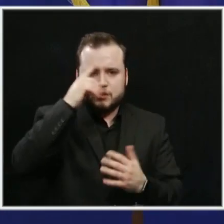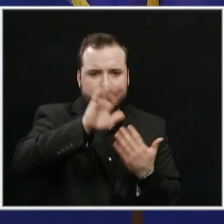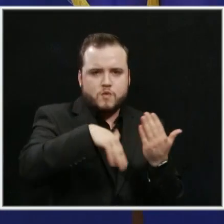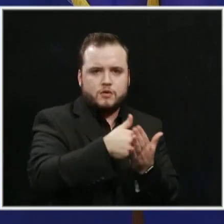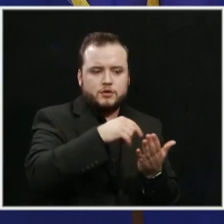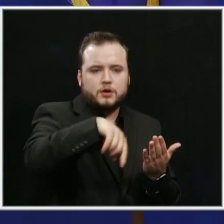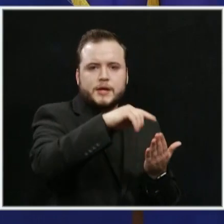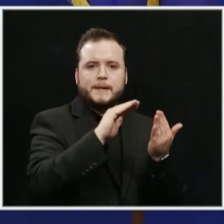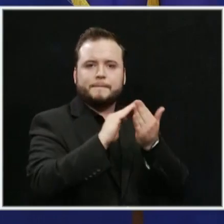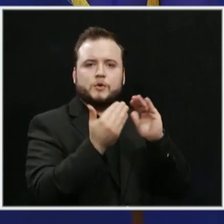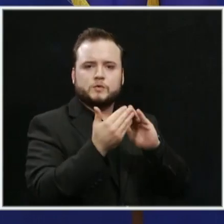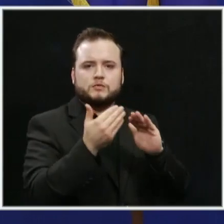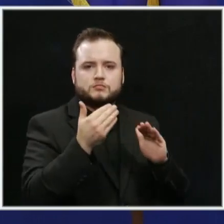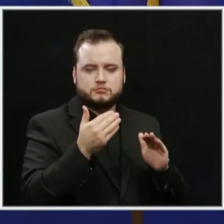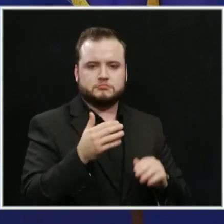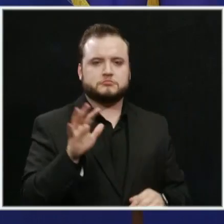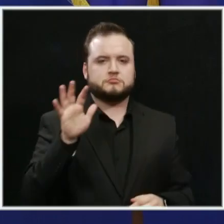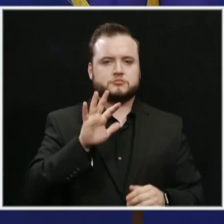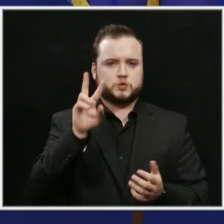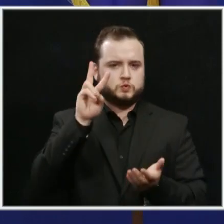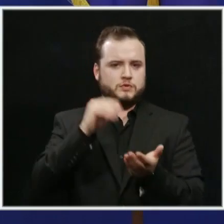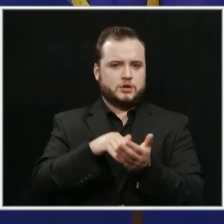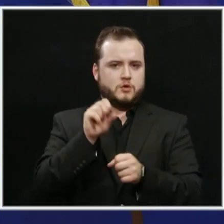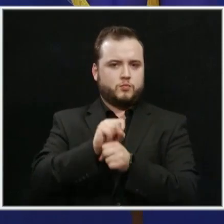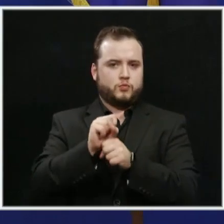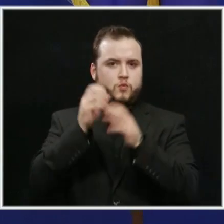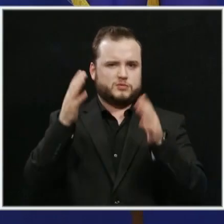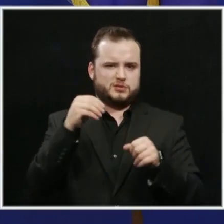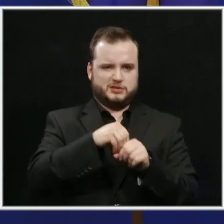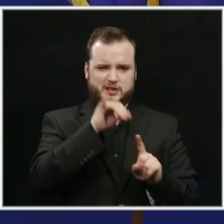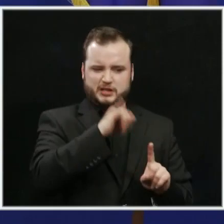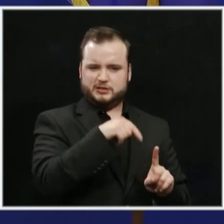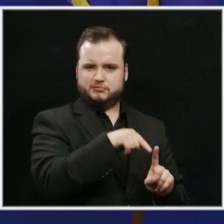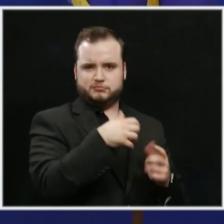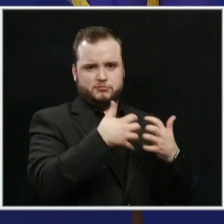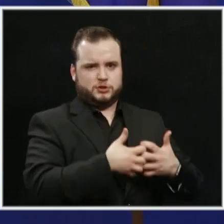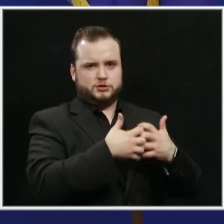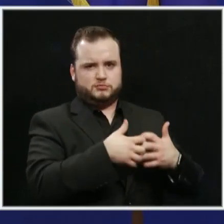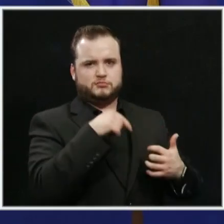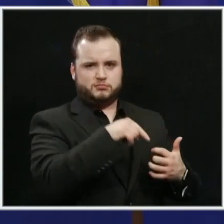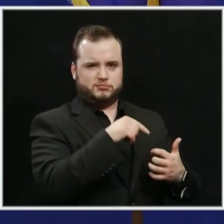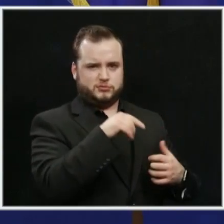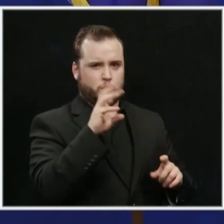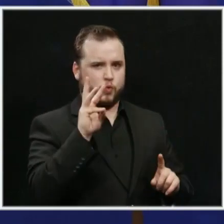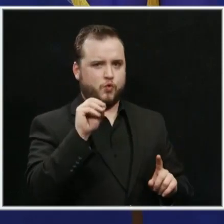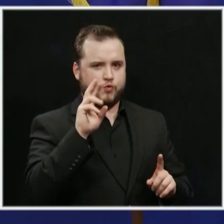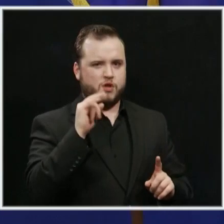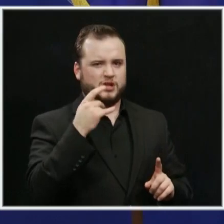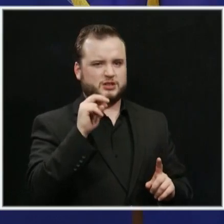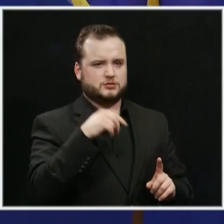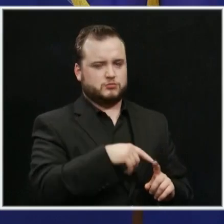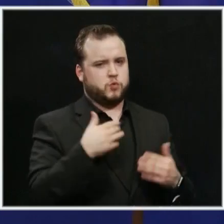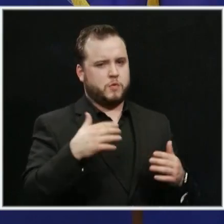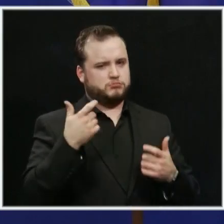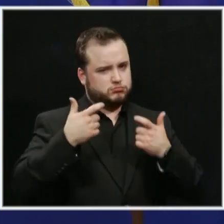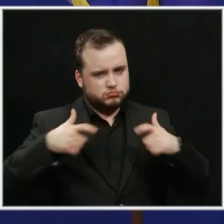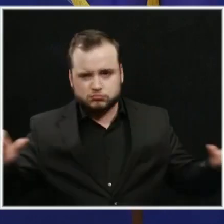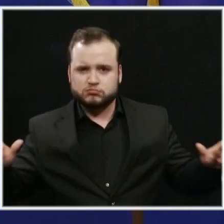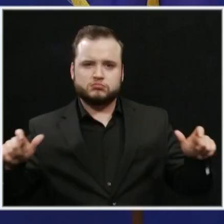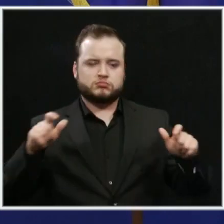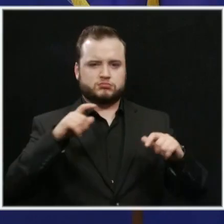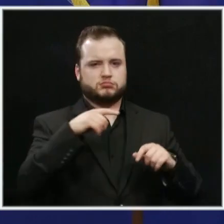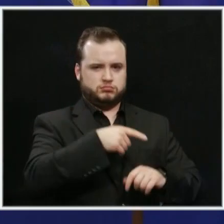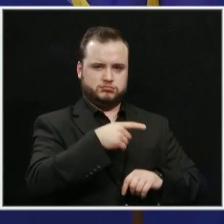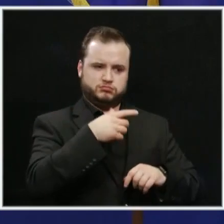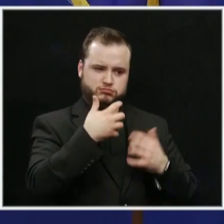about 2,000 workers in this site down in Worthington. It is a foundational piece of economic activity. It's also, again,